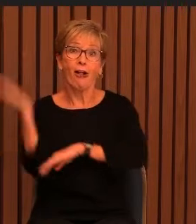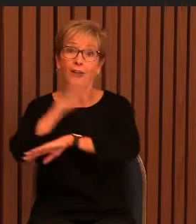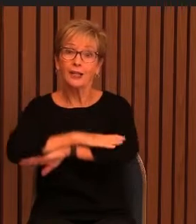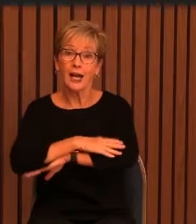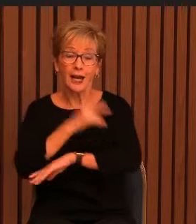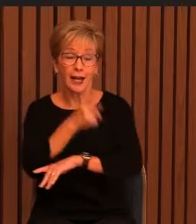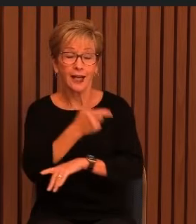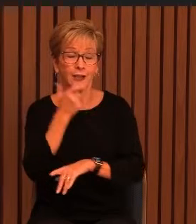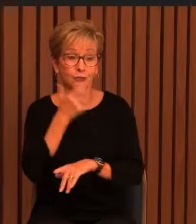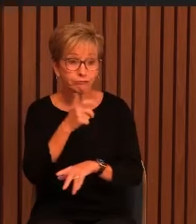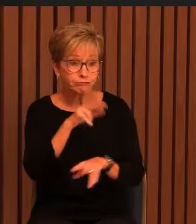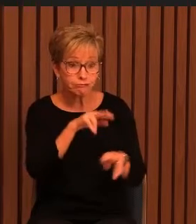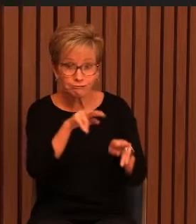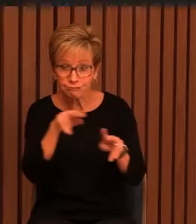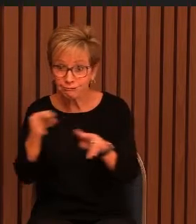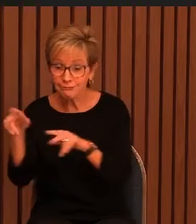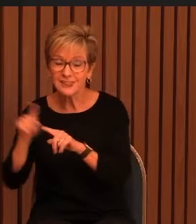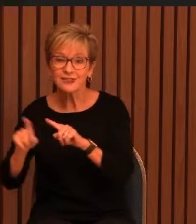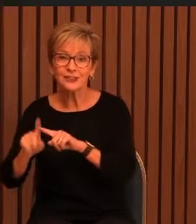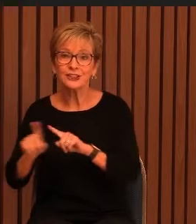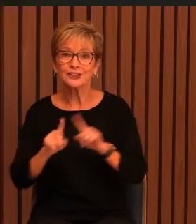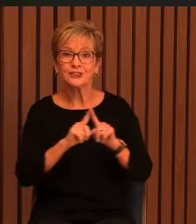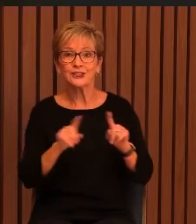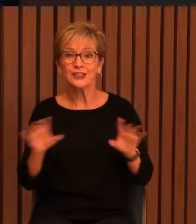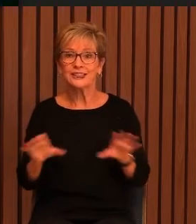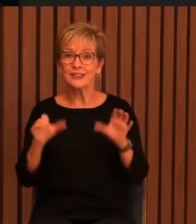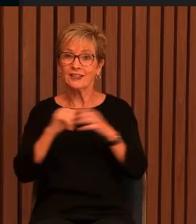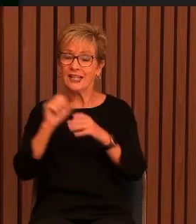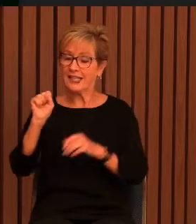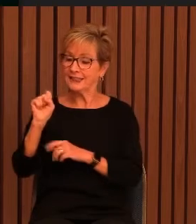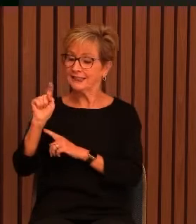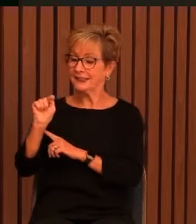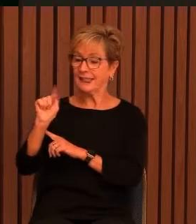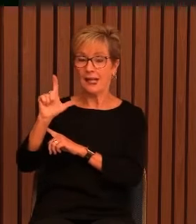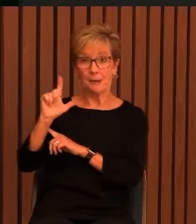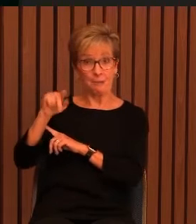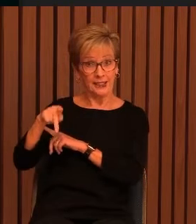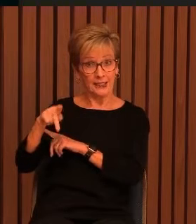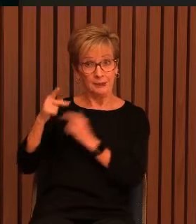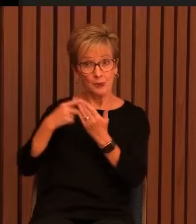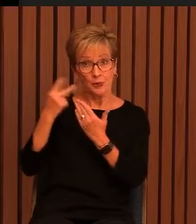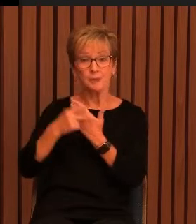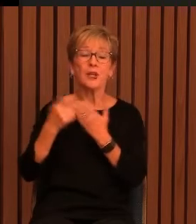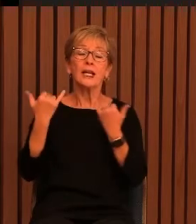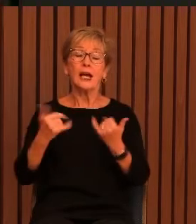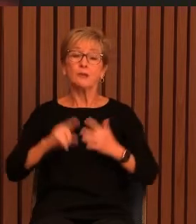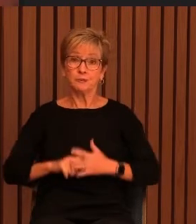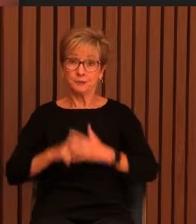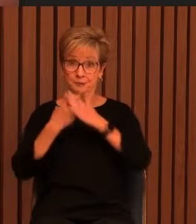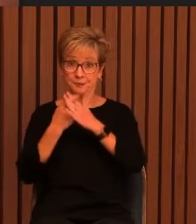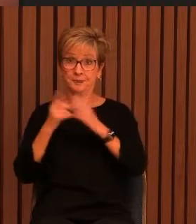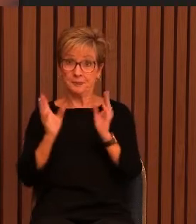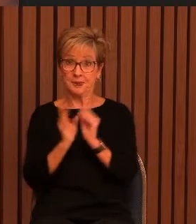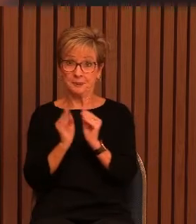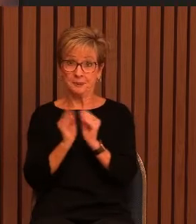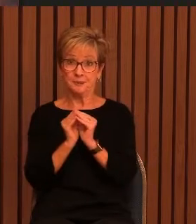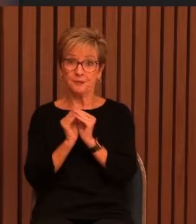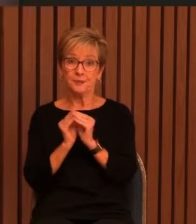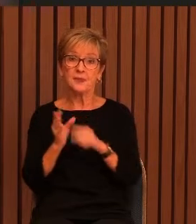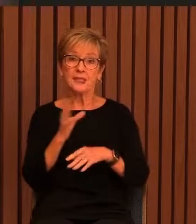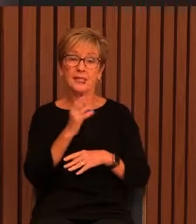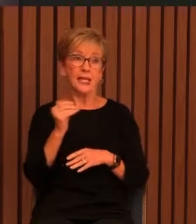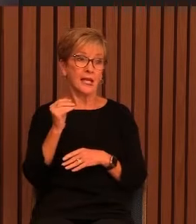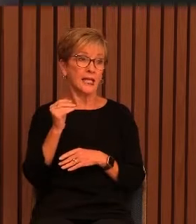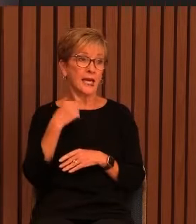day there, so that was wonderful. So I'm gonna call the meeting to order and